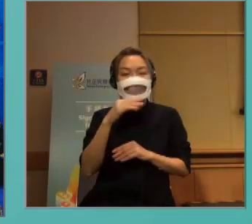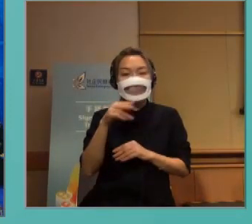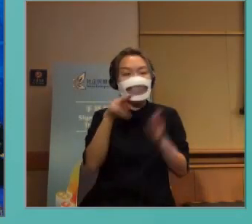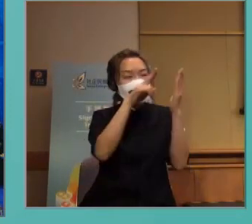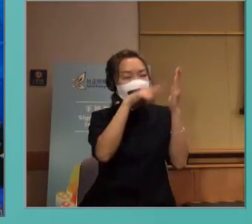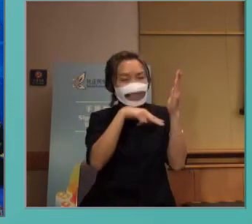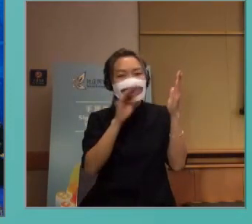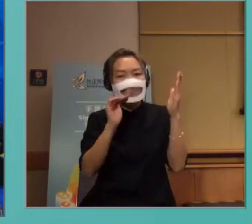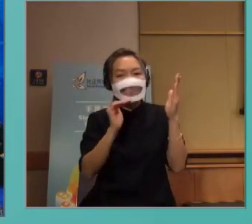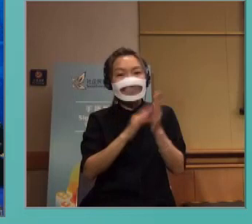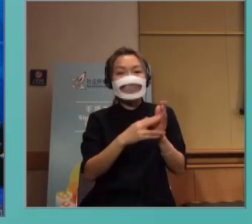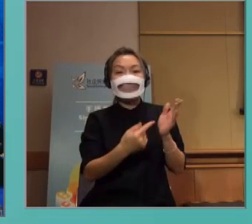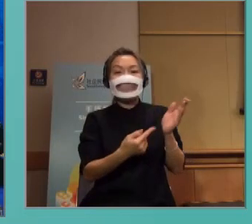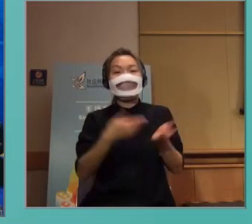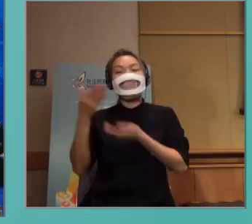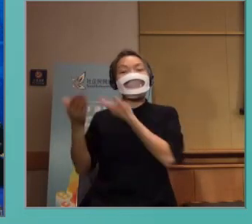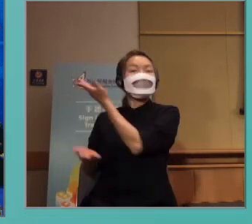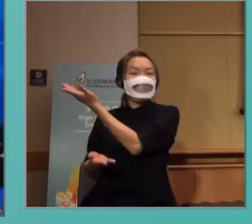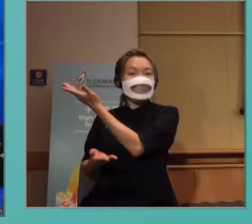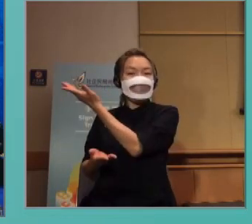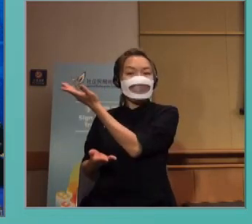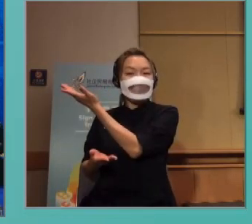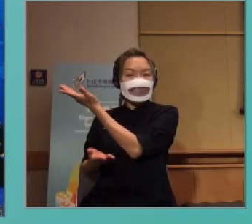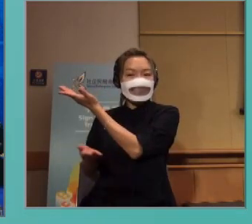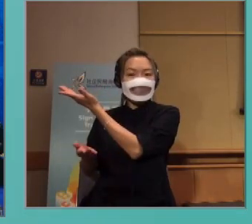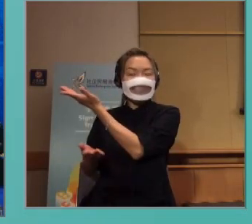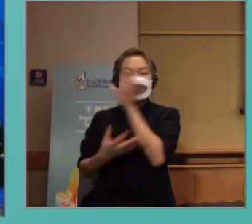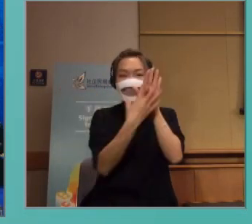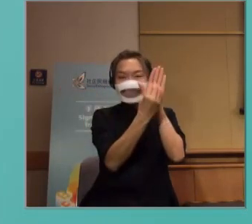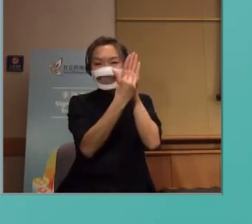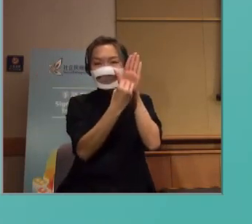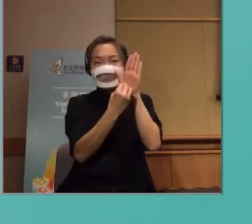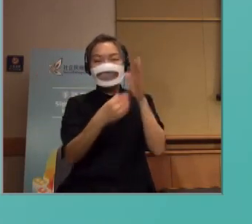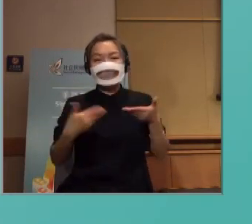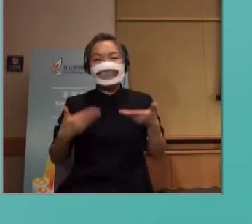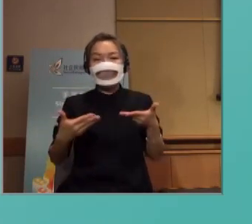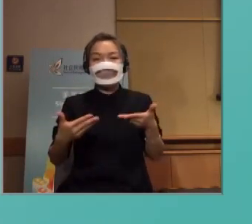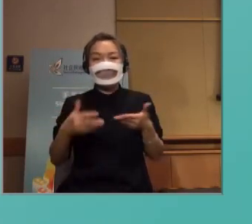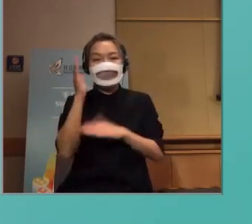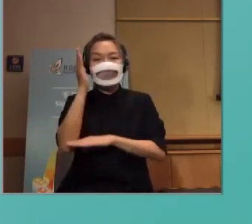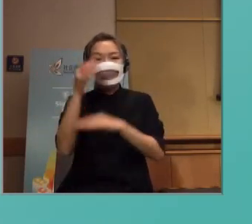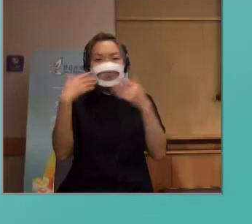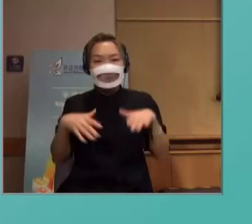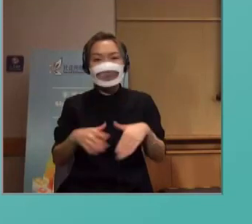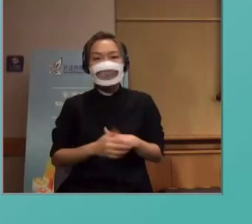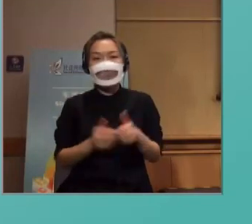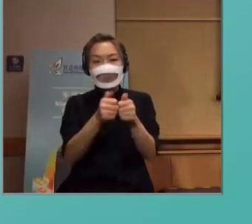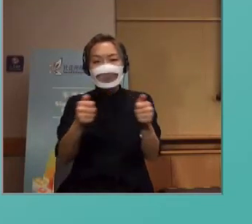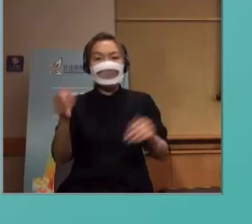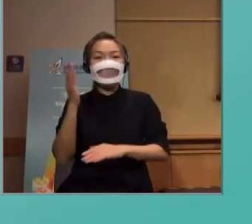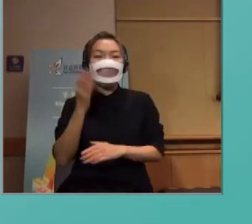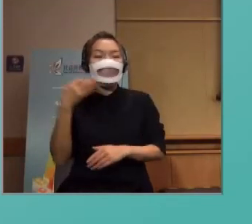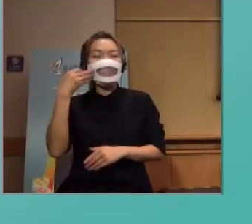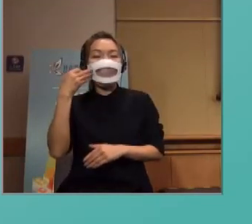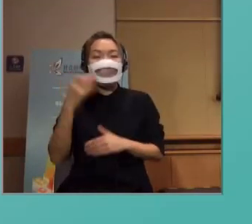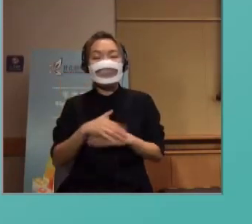regard, I would like to put this to a close. And I would like to thank all the great speakers, Yat Siu, Hanjin, Erich, and definitely